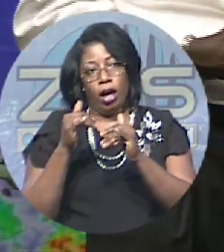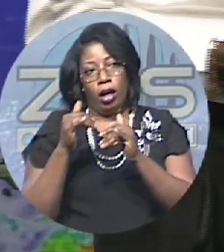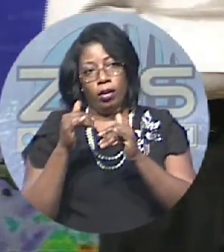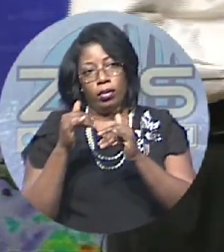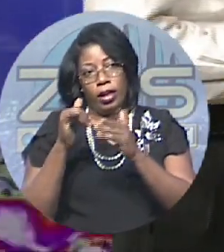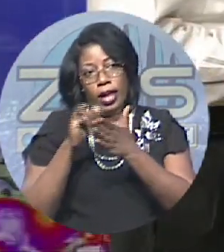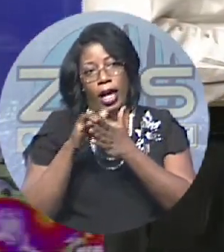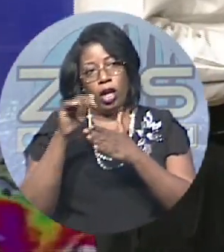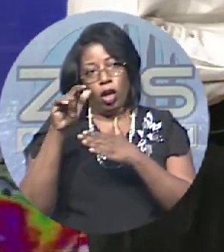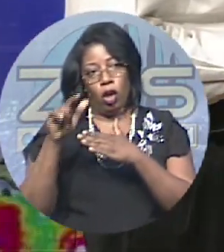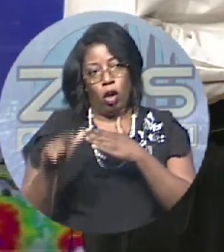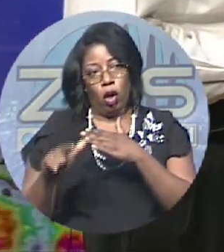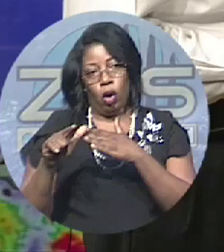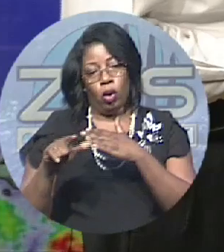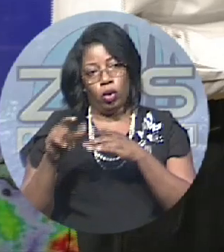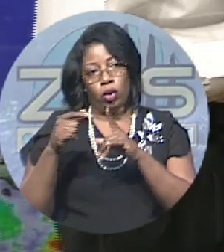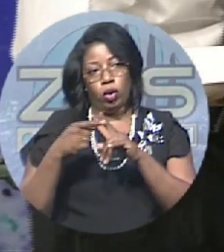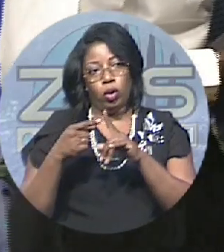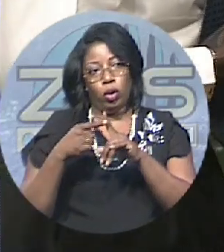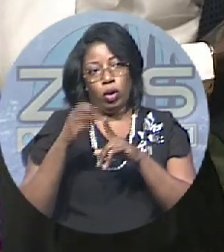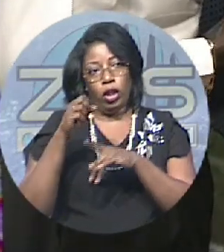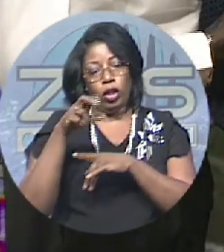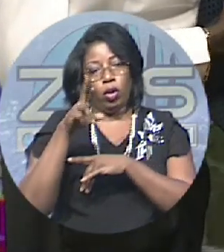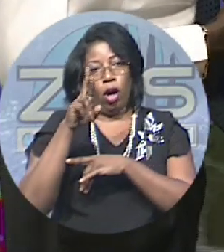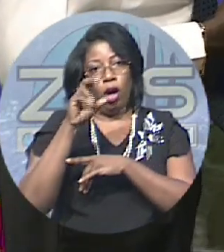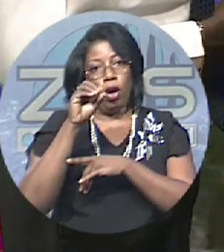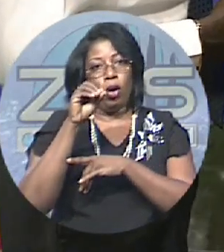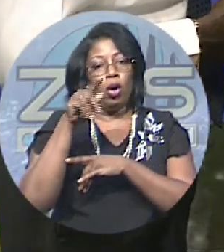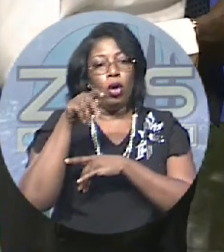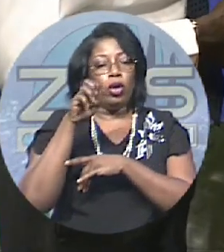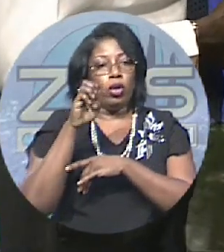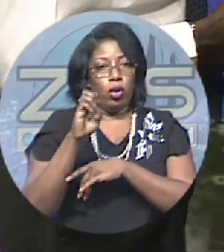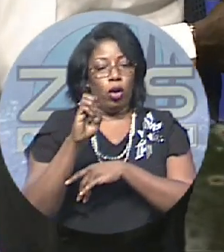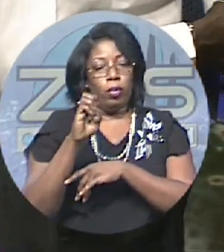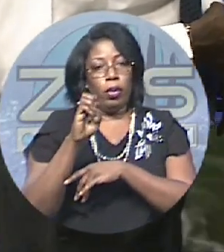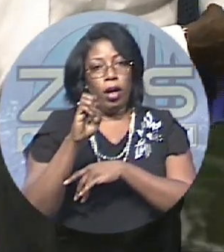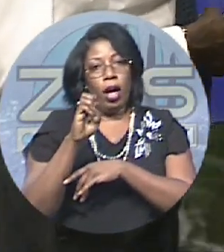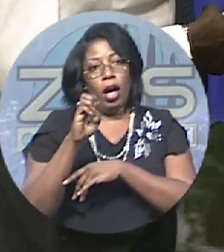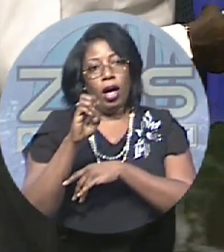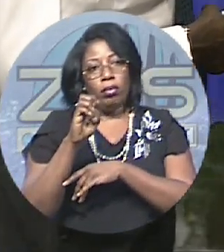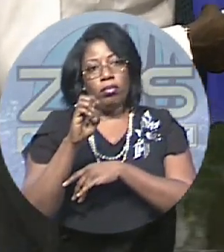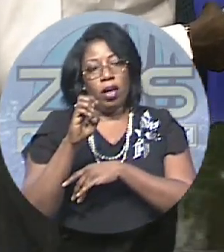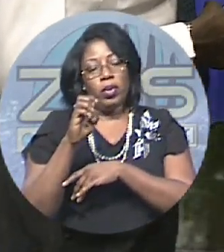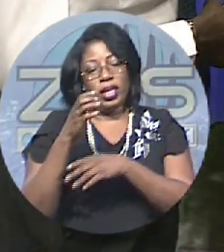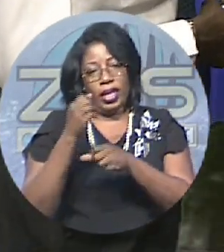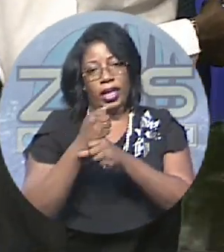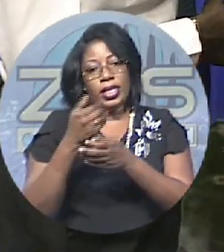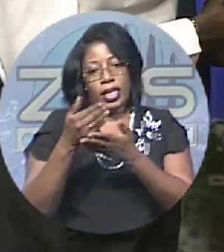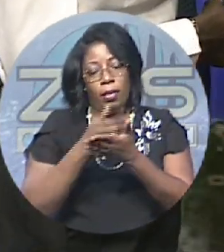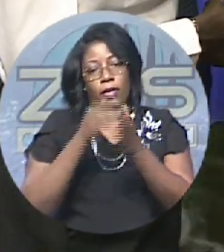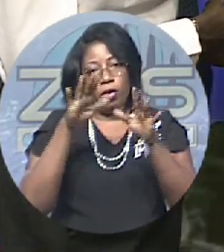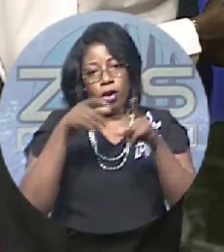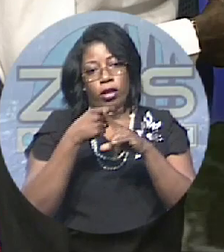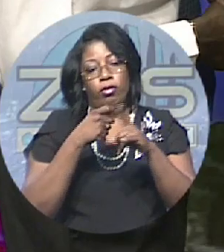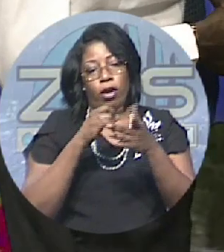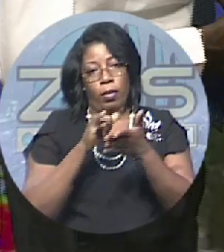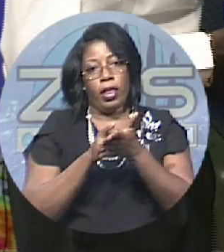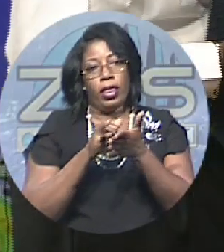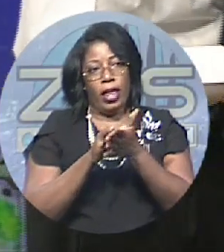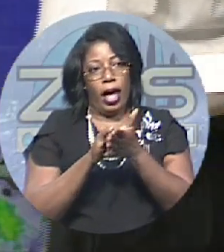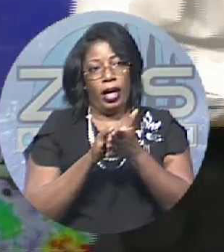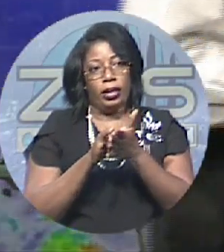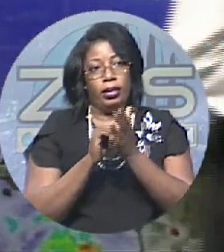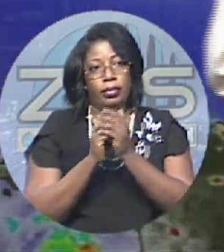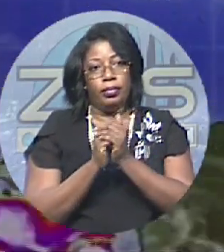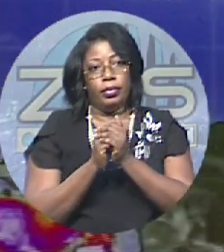low to reach Europe by the weekend, so it seems to though they will be getting some of the leftovers from Hurricane Joaquin. And